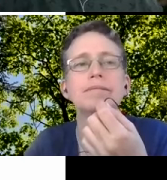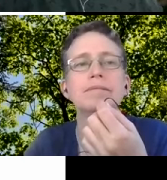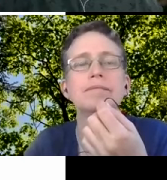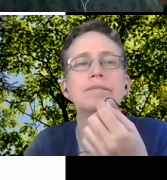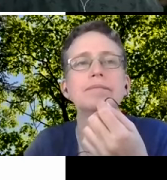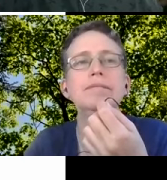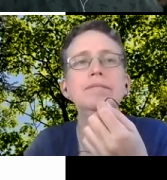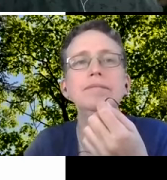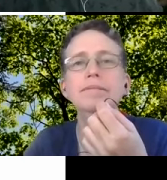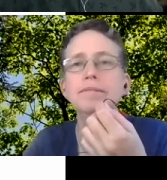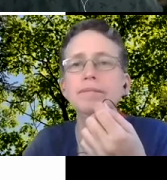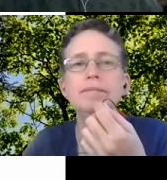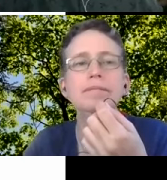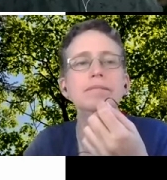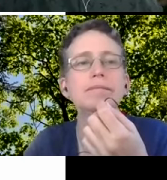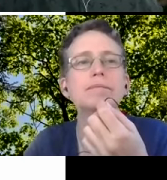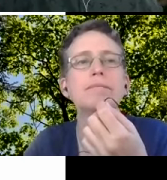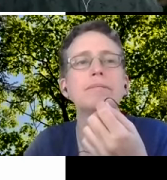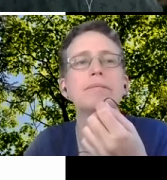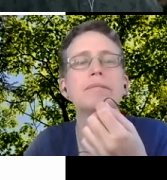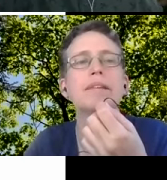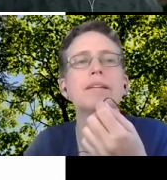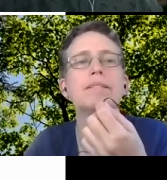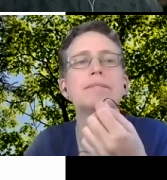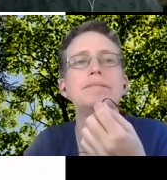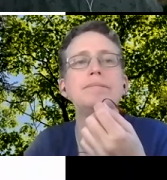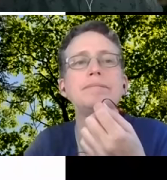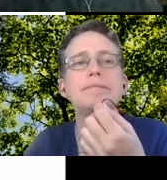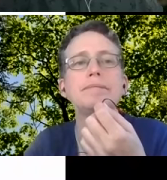to get to as many questions as we can.